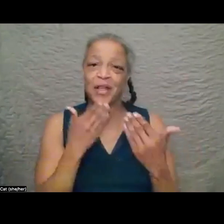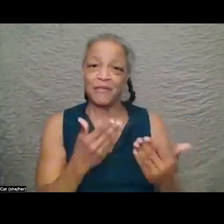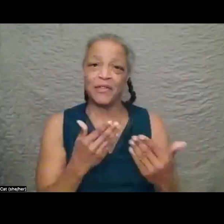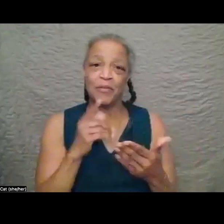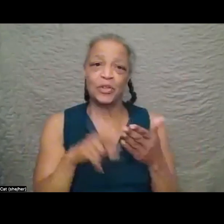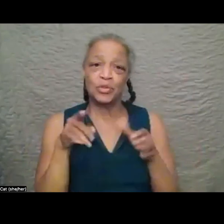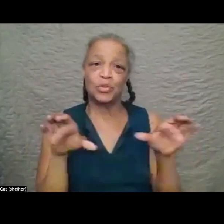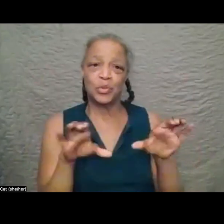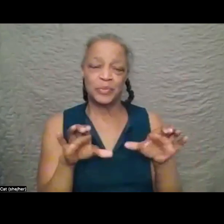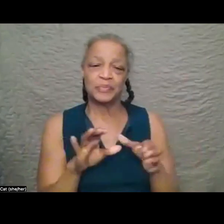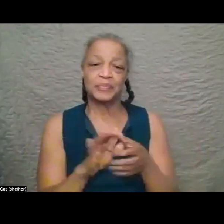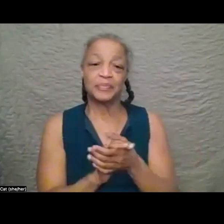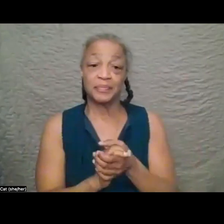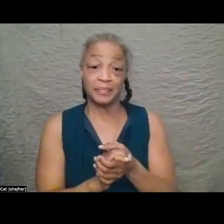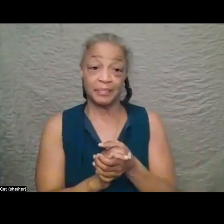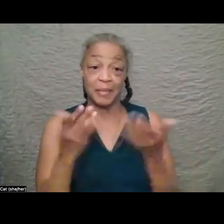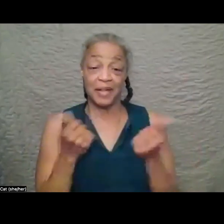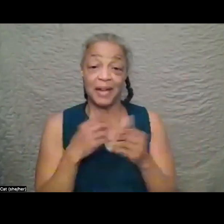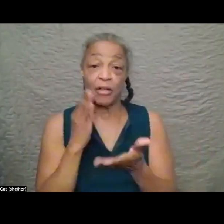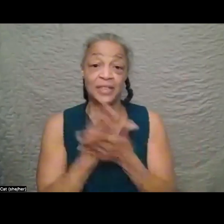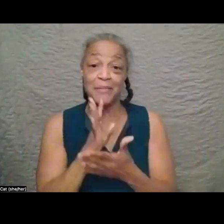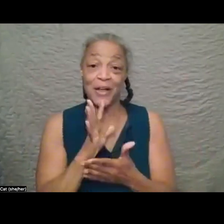But with that, I'll stop talking.